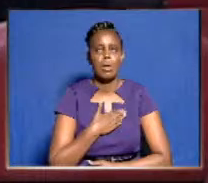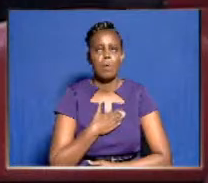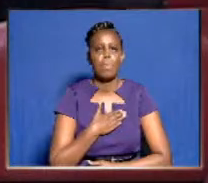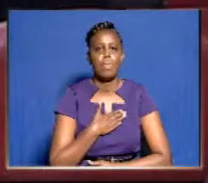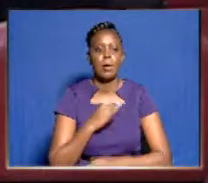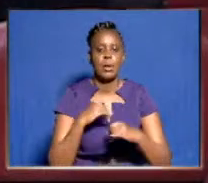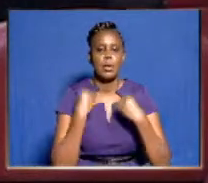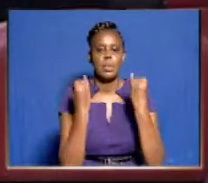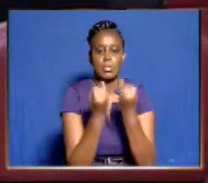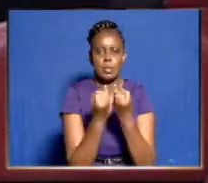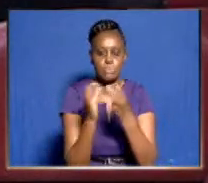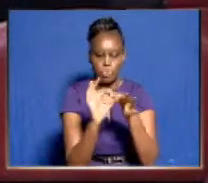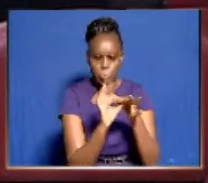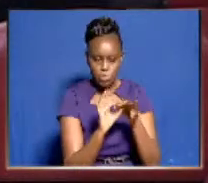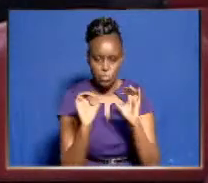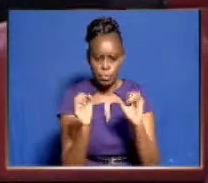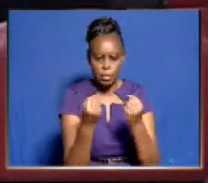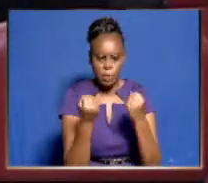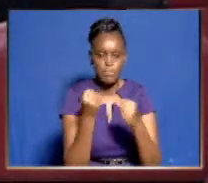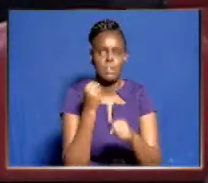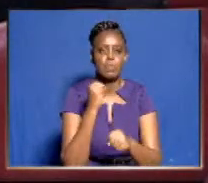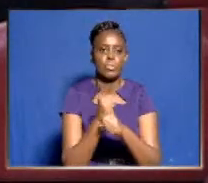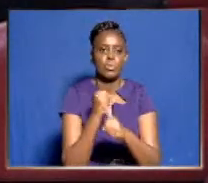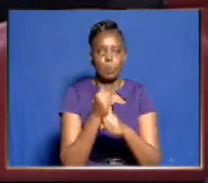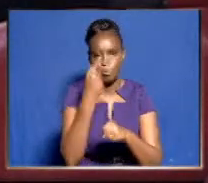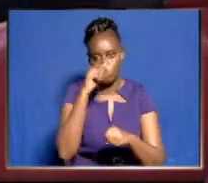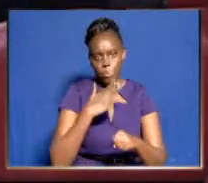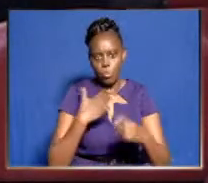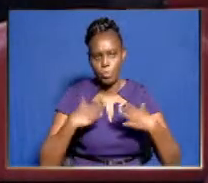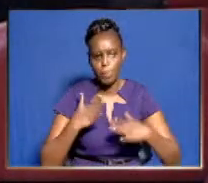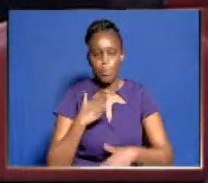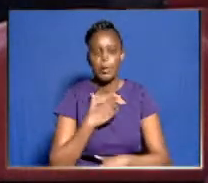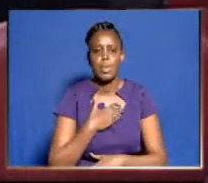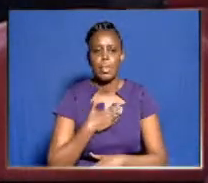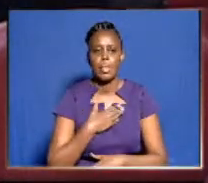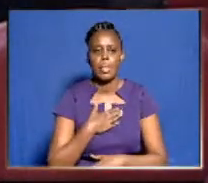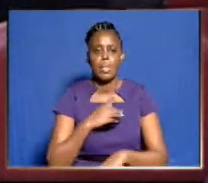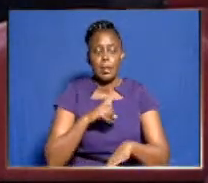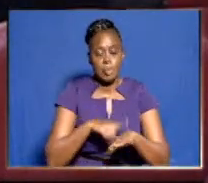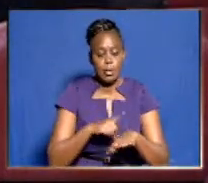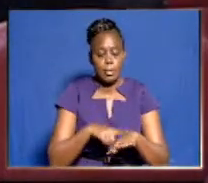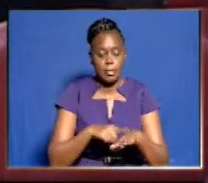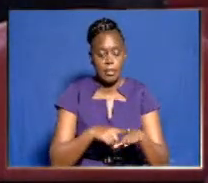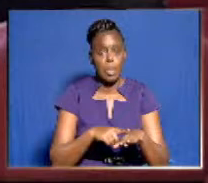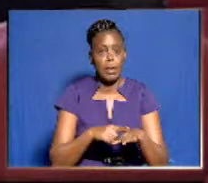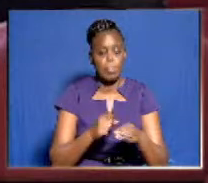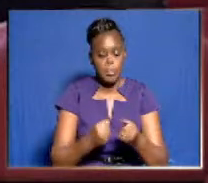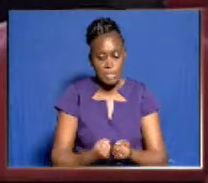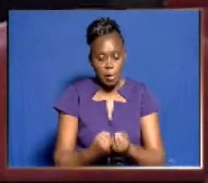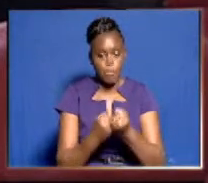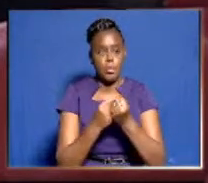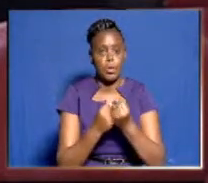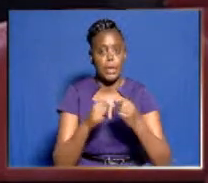corporates to save jobs for our people. And while this served to cushion